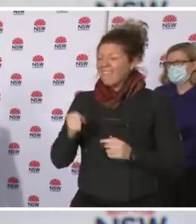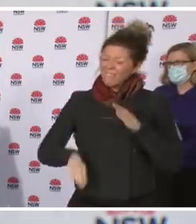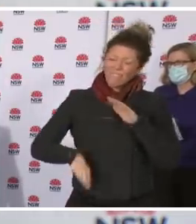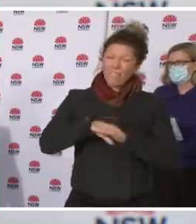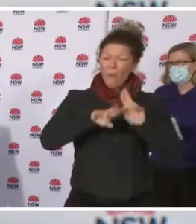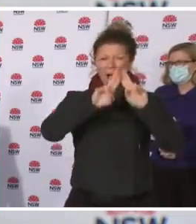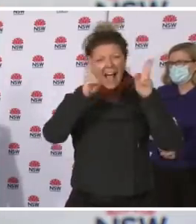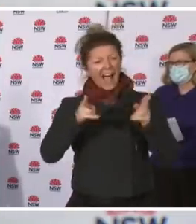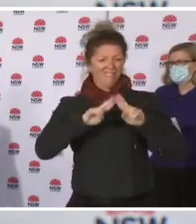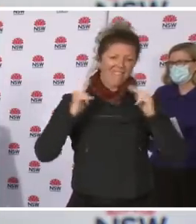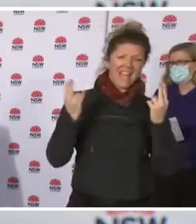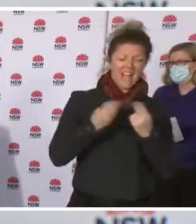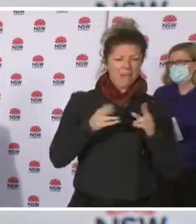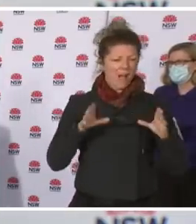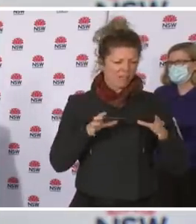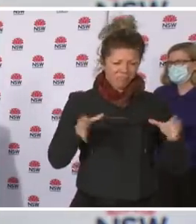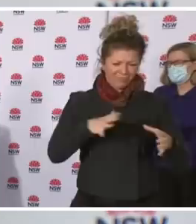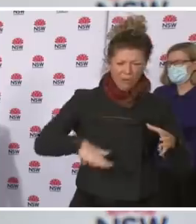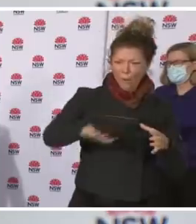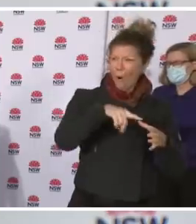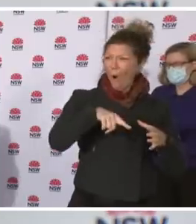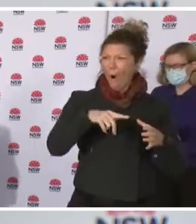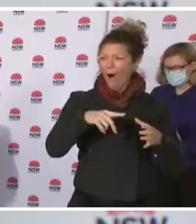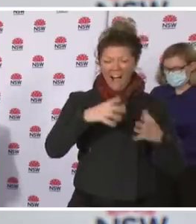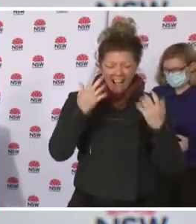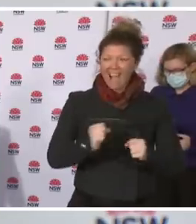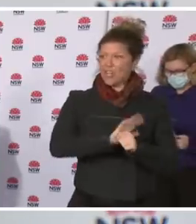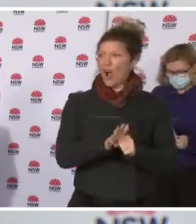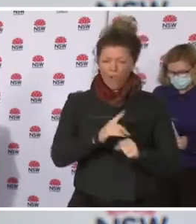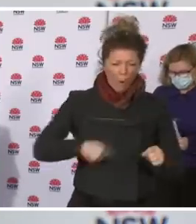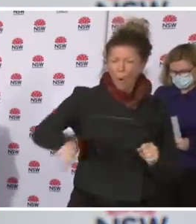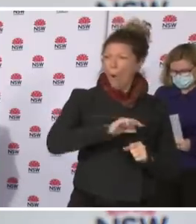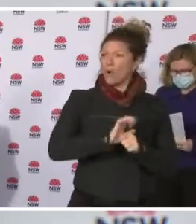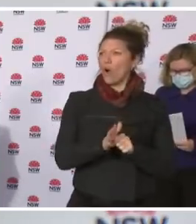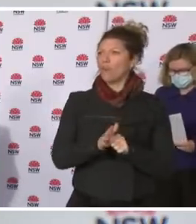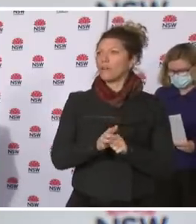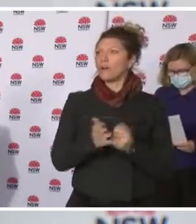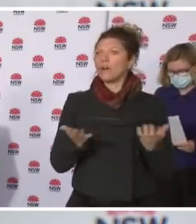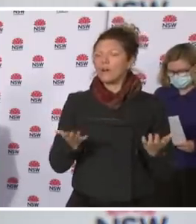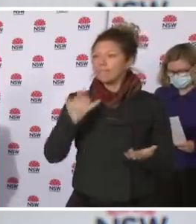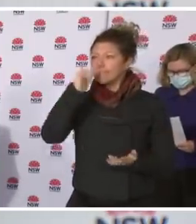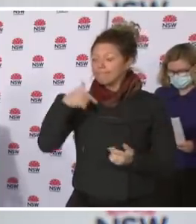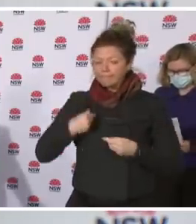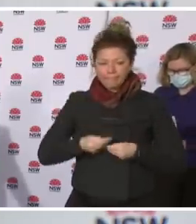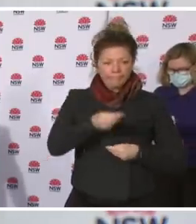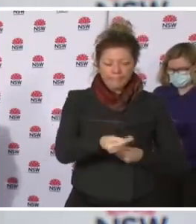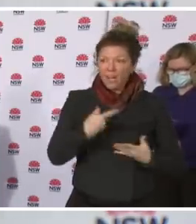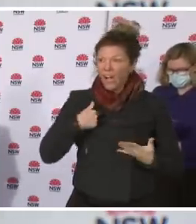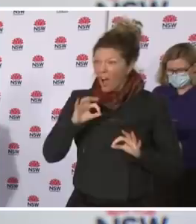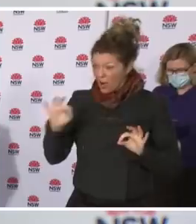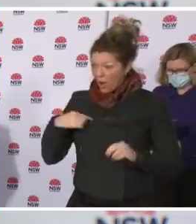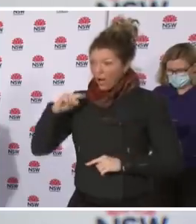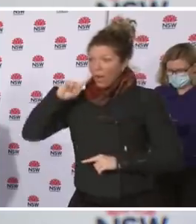in distress because that those that are closest to them are getting the virus because they've unintentionally or